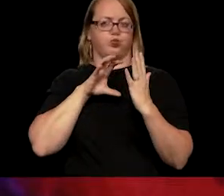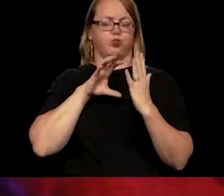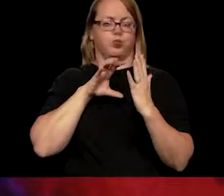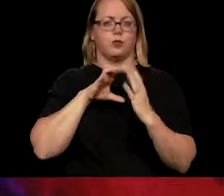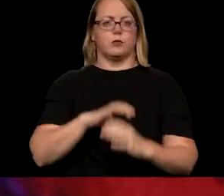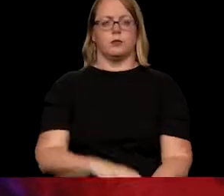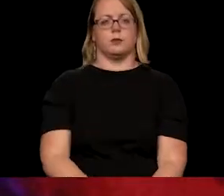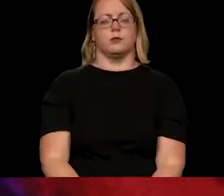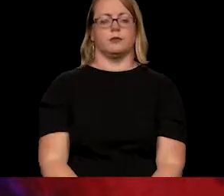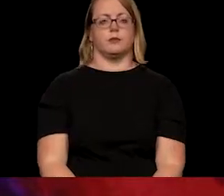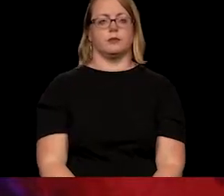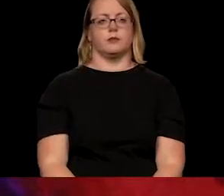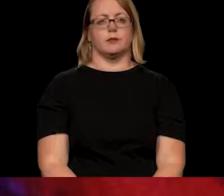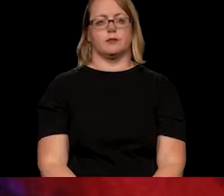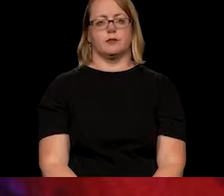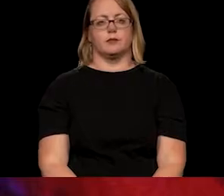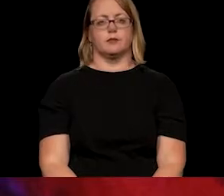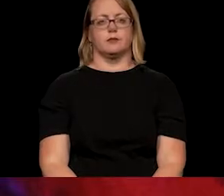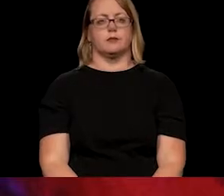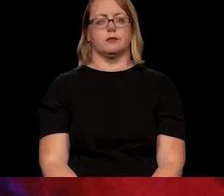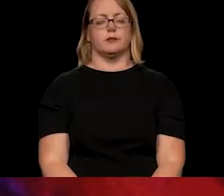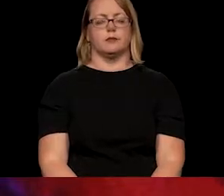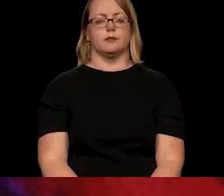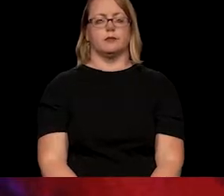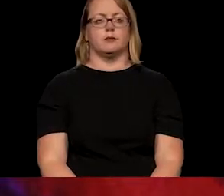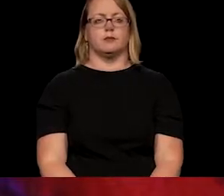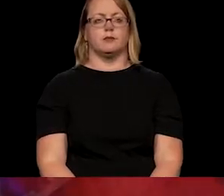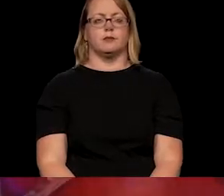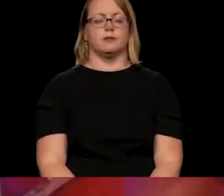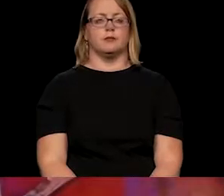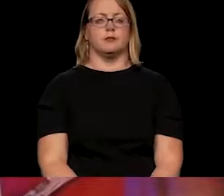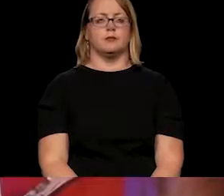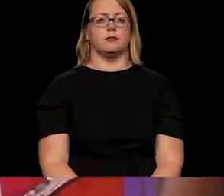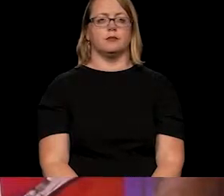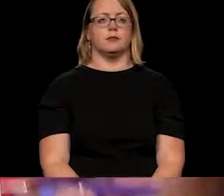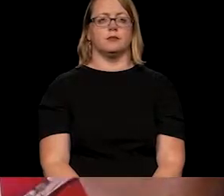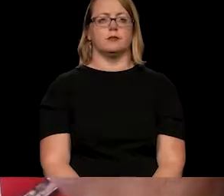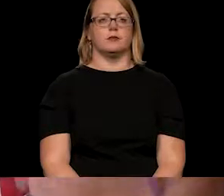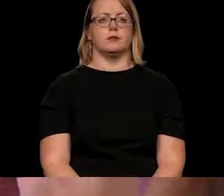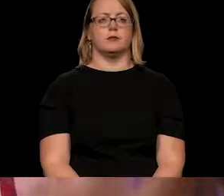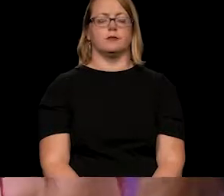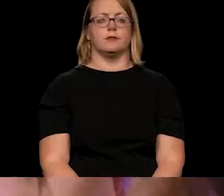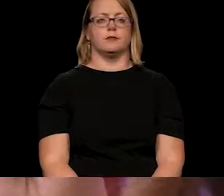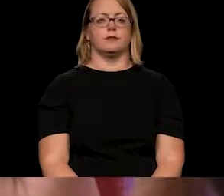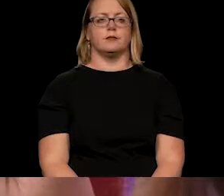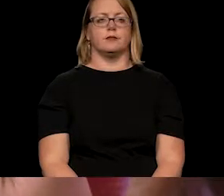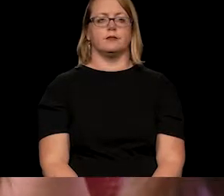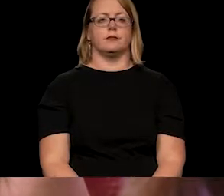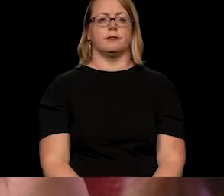Find another tree that has a bump or a wide area. I'll put another one there.